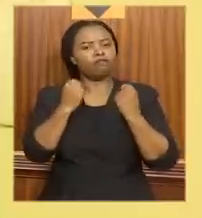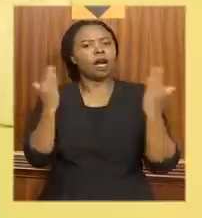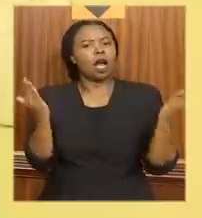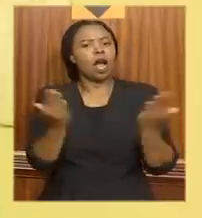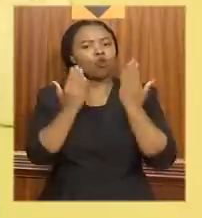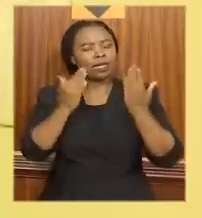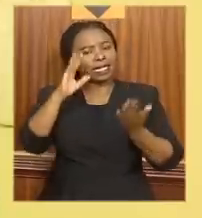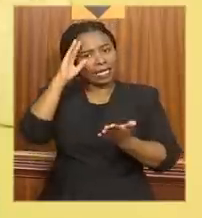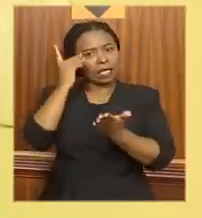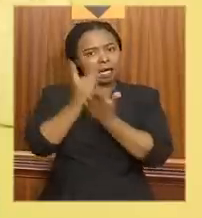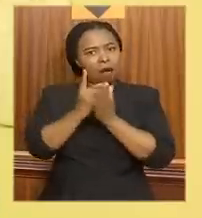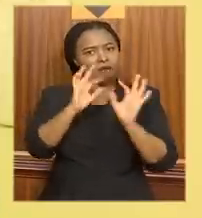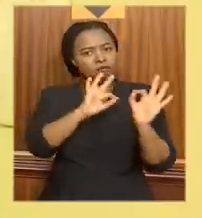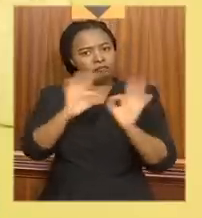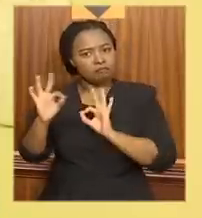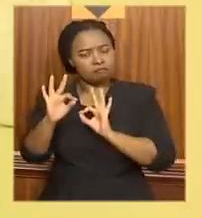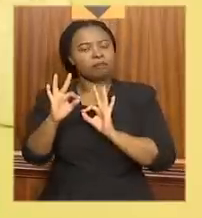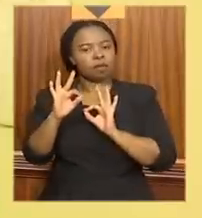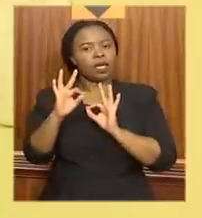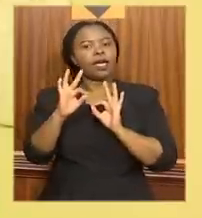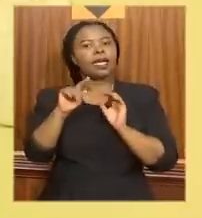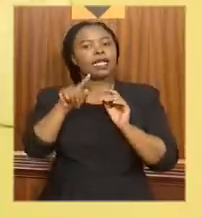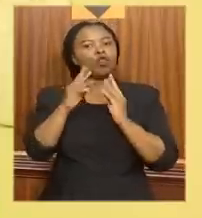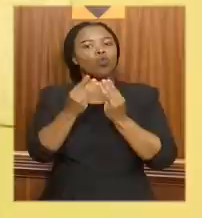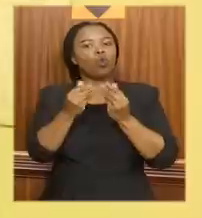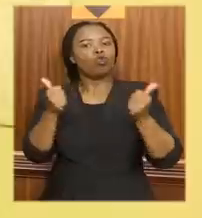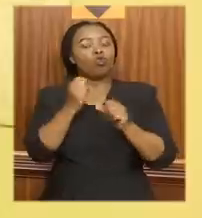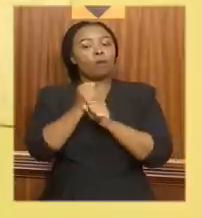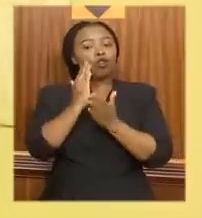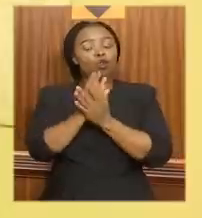to close the electricity gap in our country.